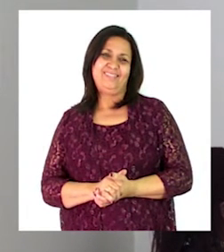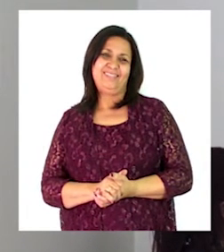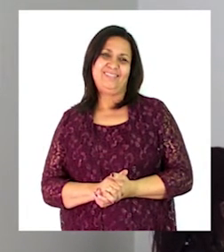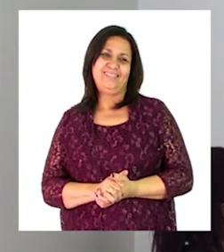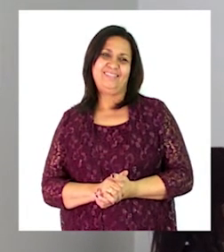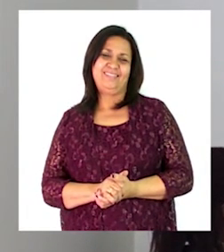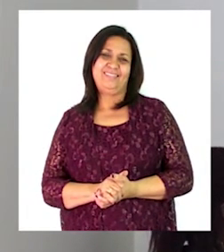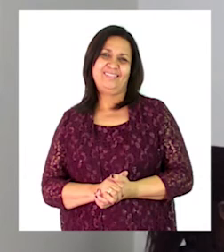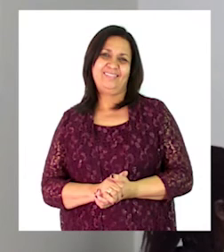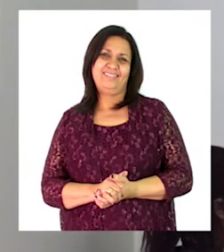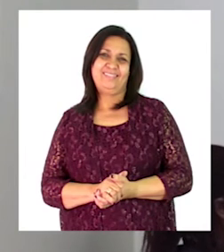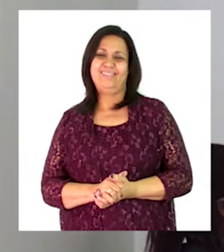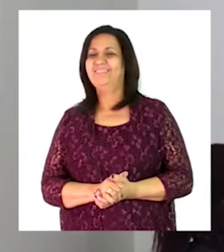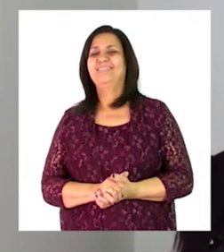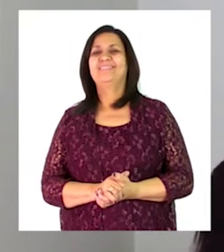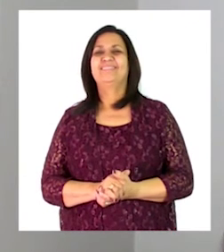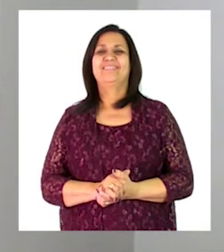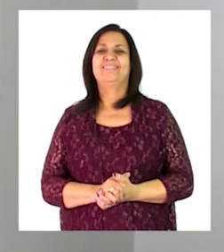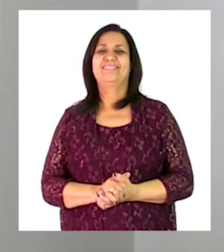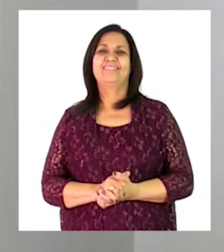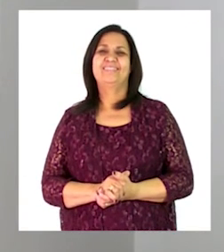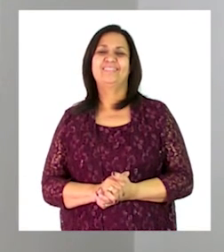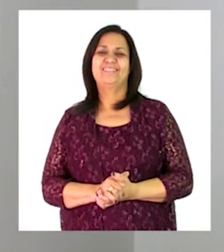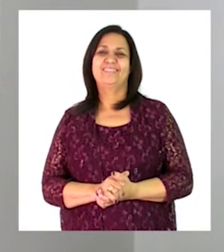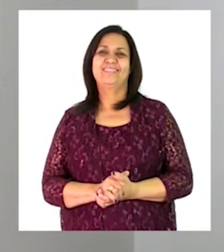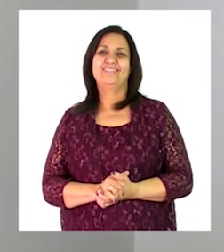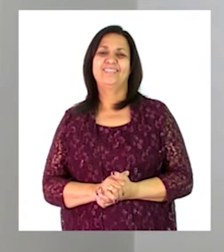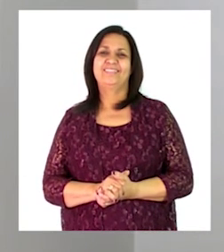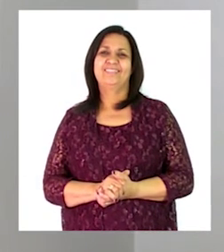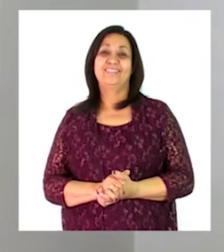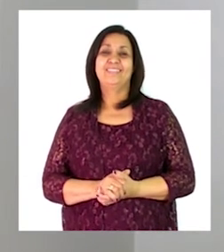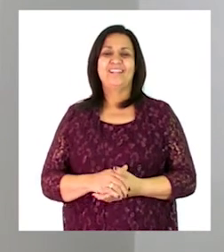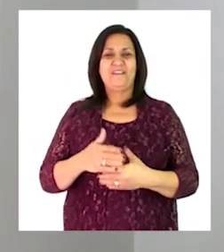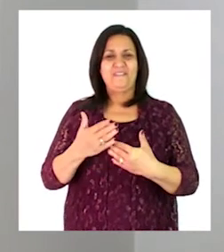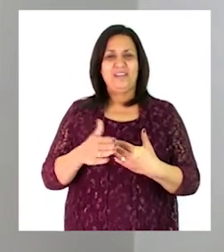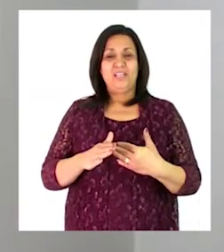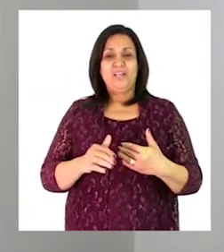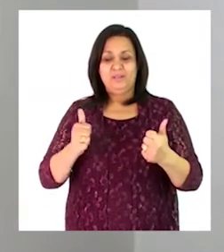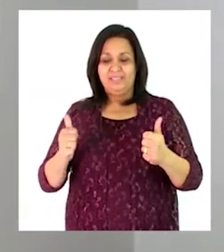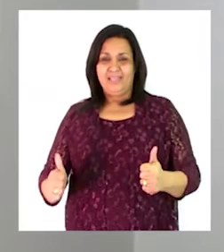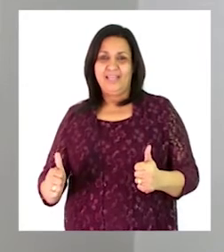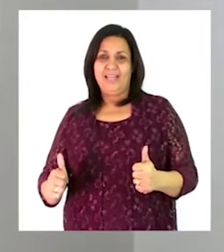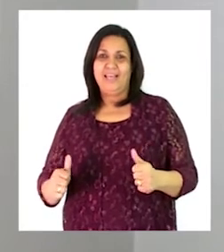down. Well done. Now let's get back to our booklet